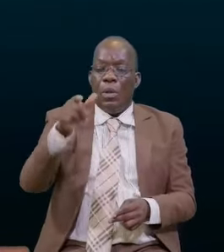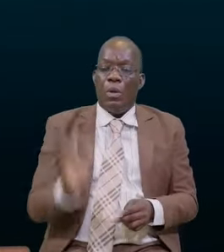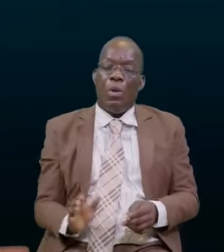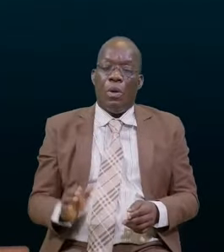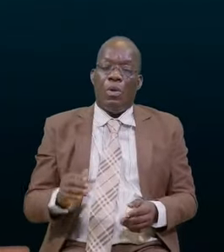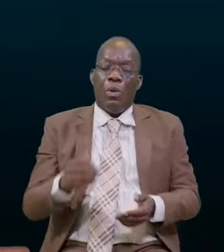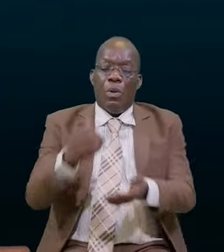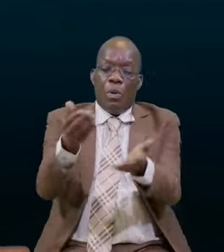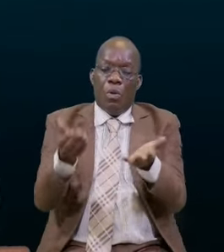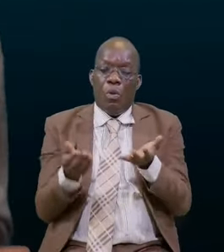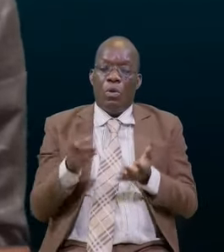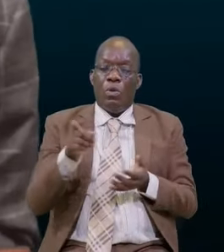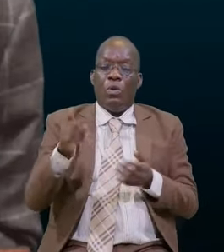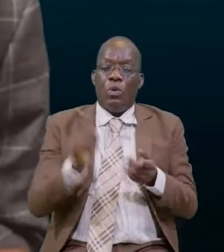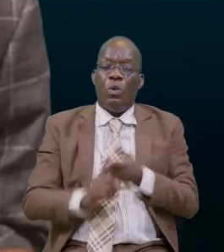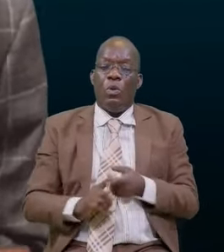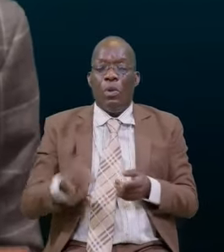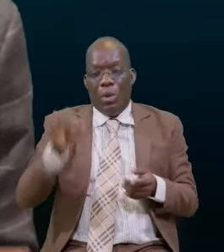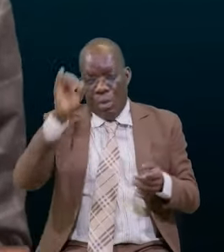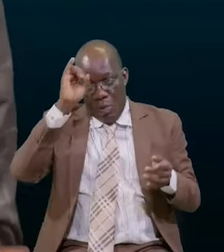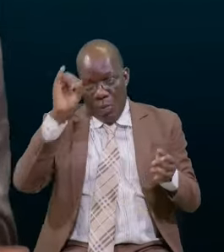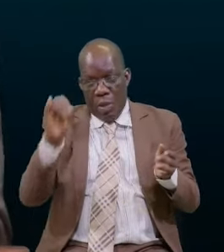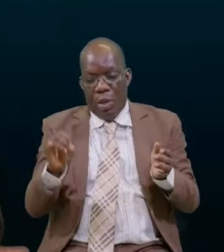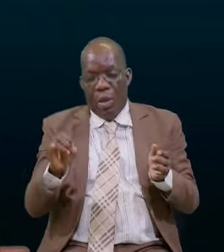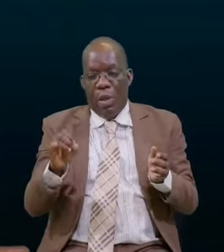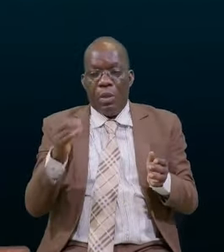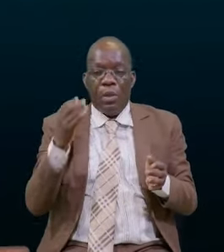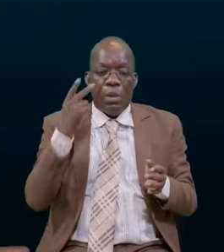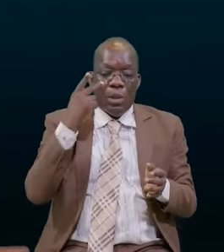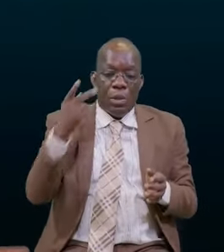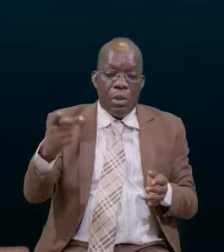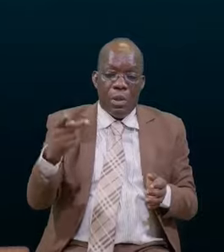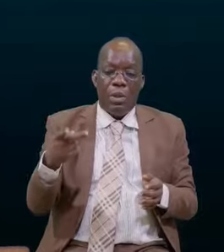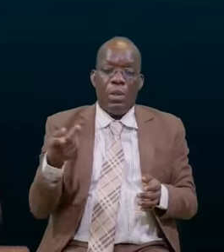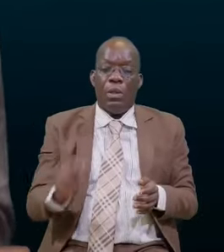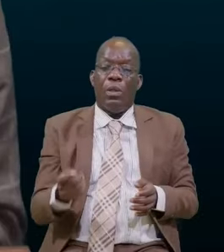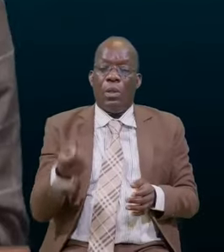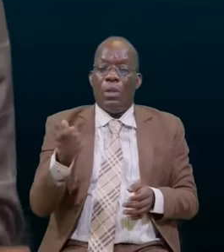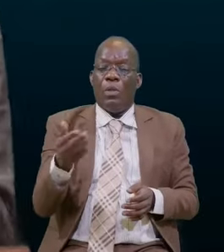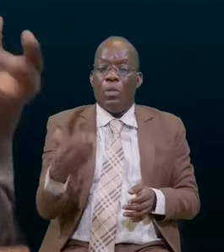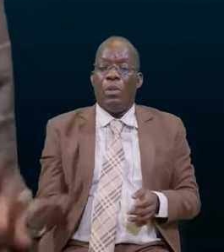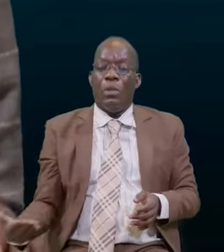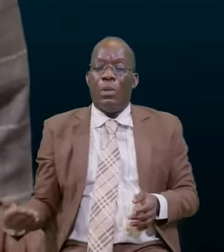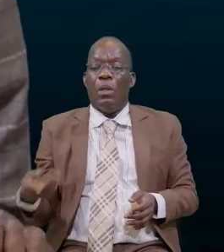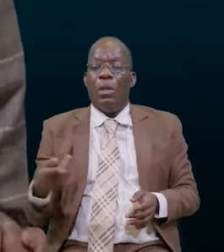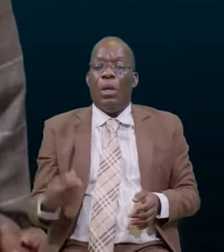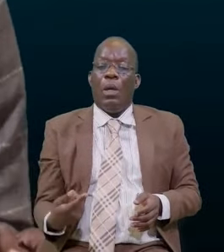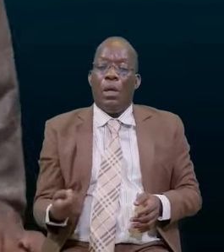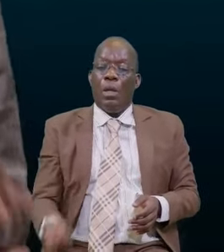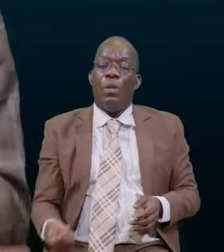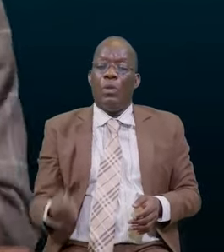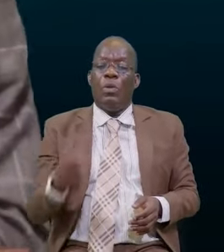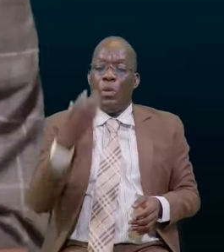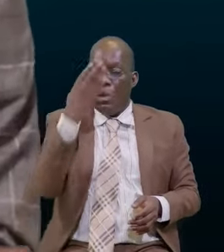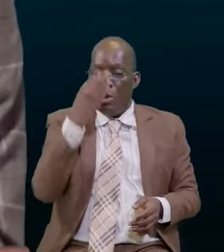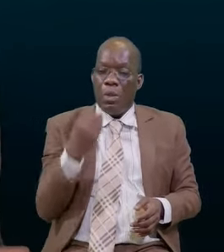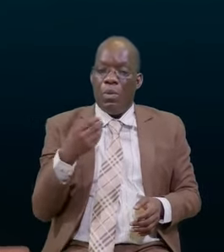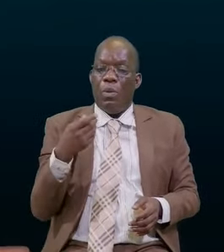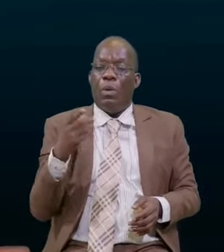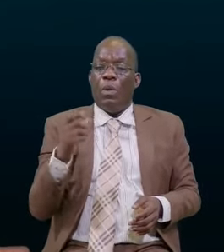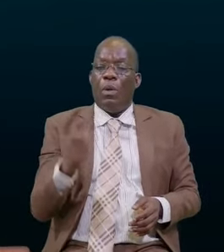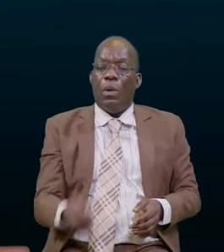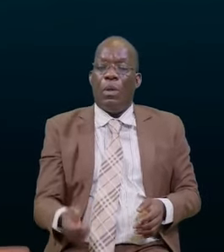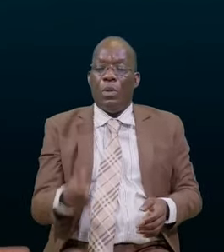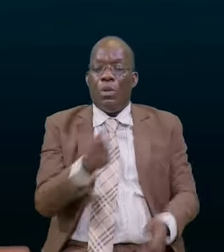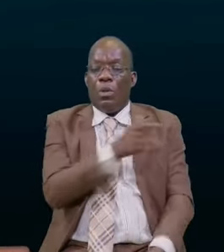really identify the little foxes they may be little Slumber little sleep we have to wake up and he may be little